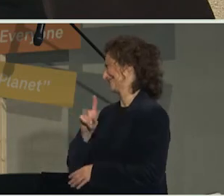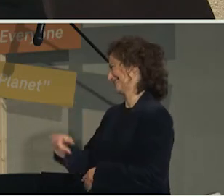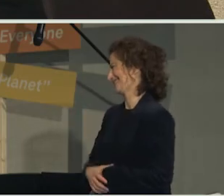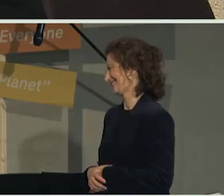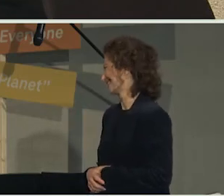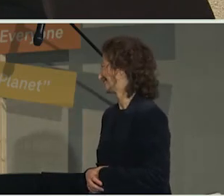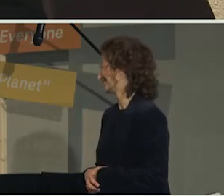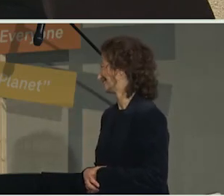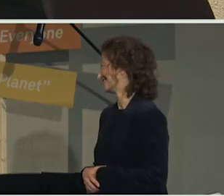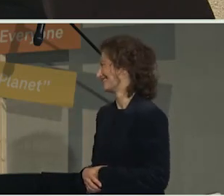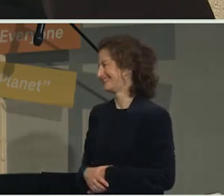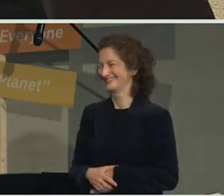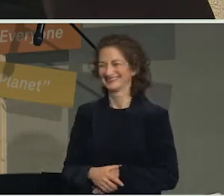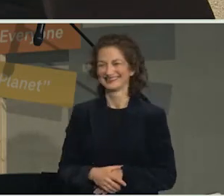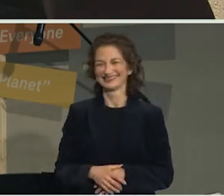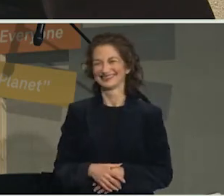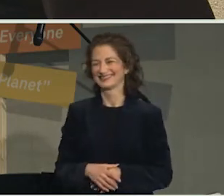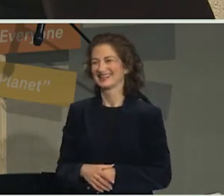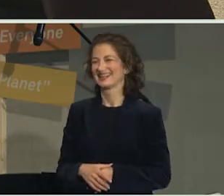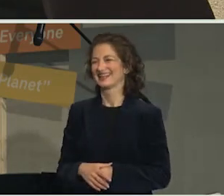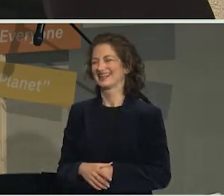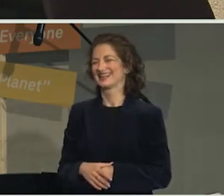out of that question.